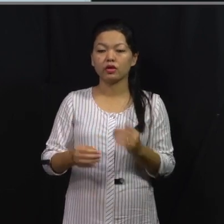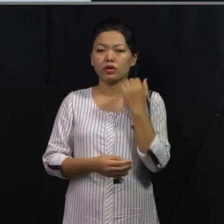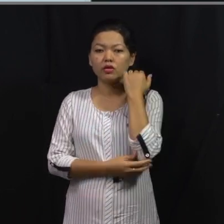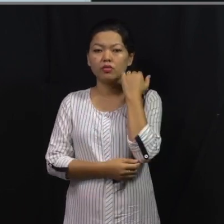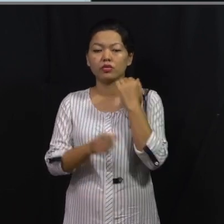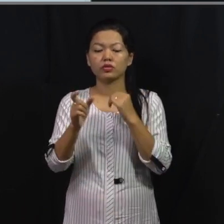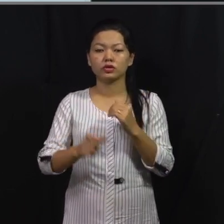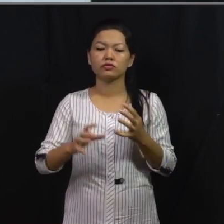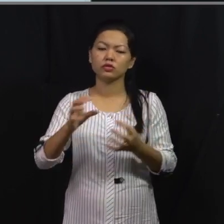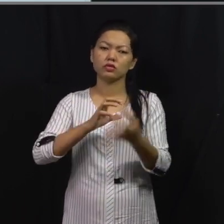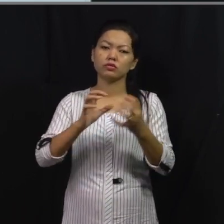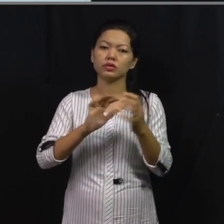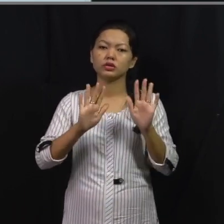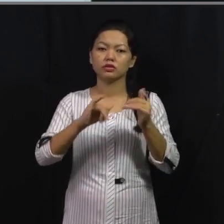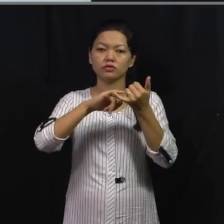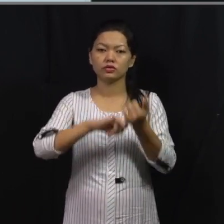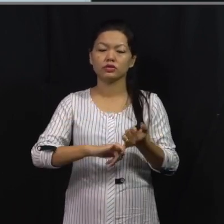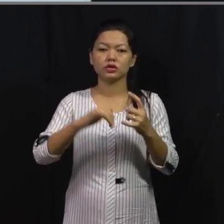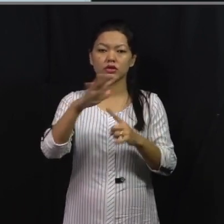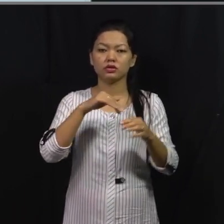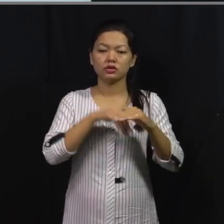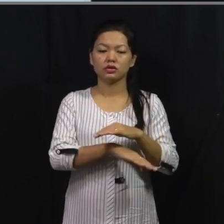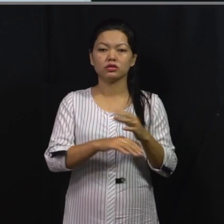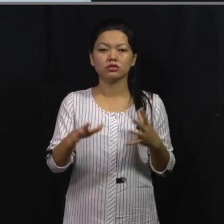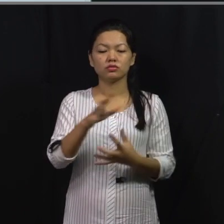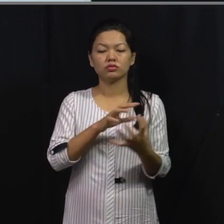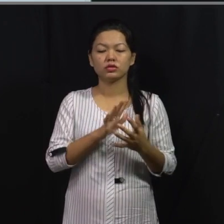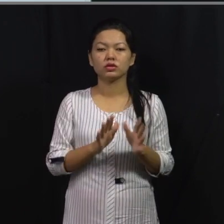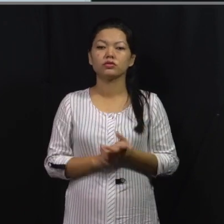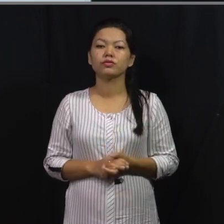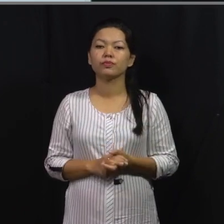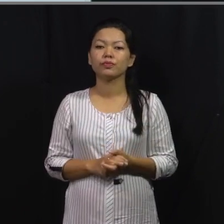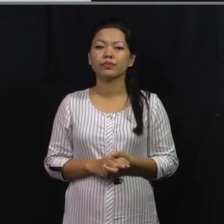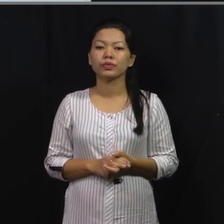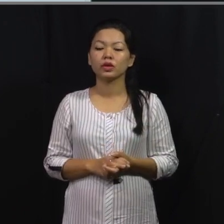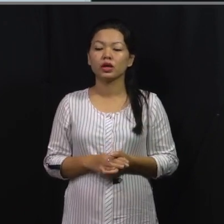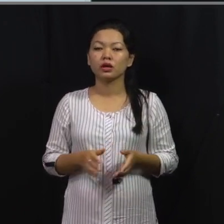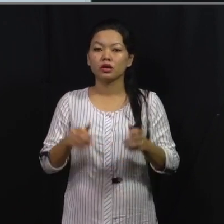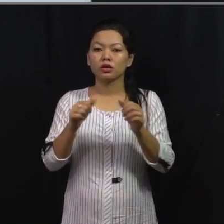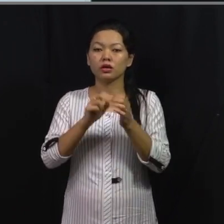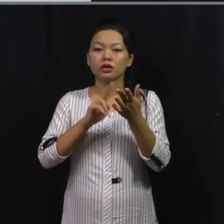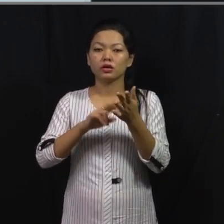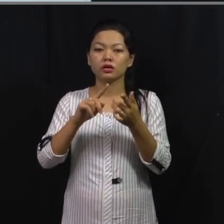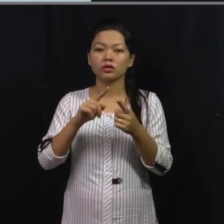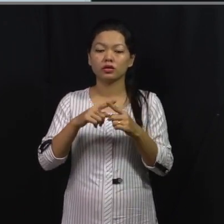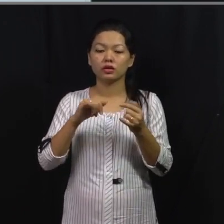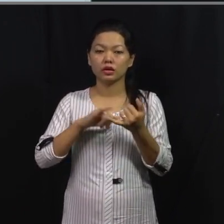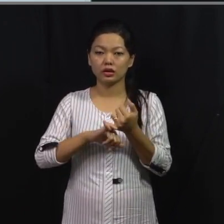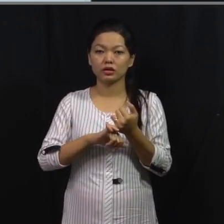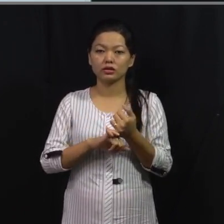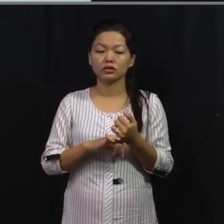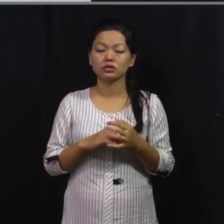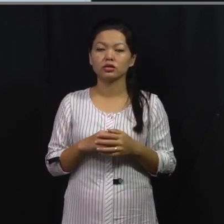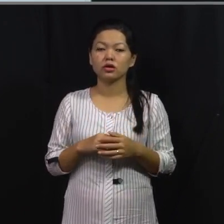two categories, okay. The first one is Annexure 1, okay. Annexure 1 means, okay, those OBCs,